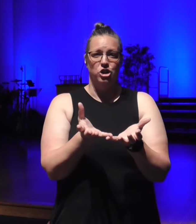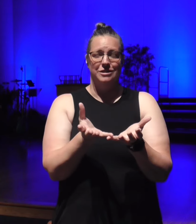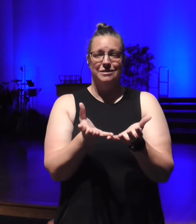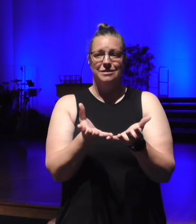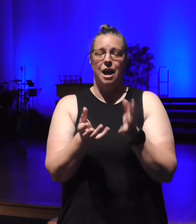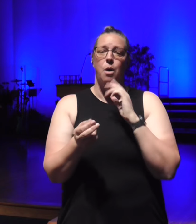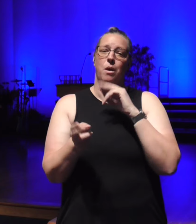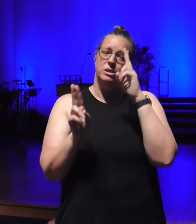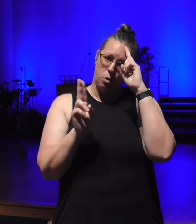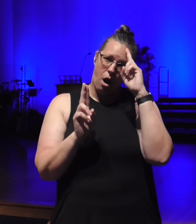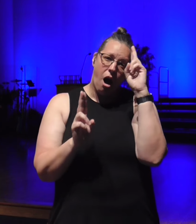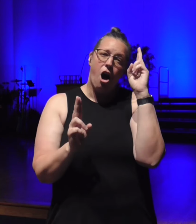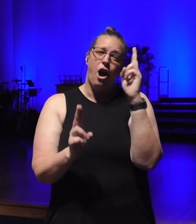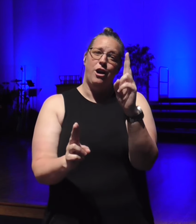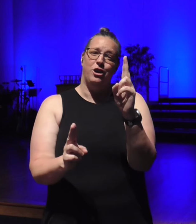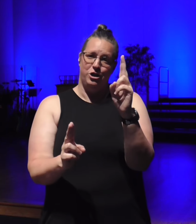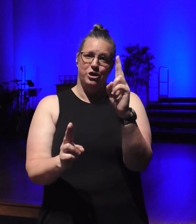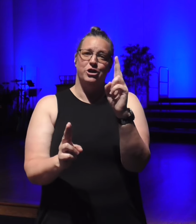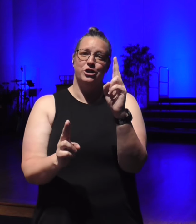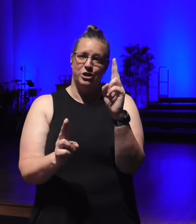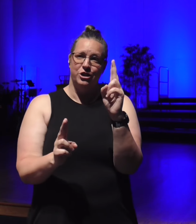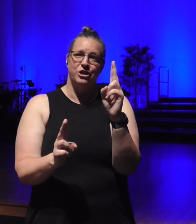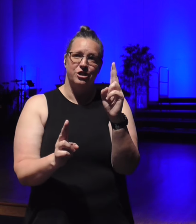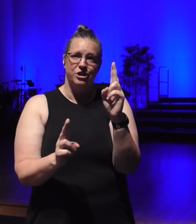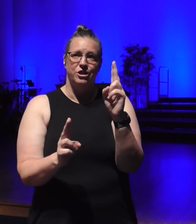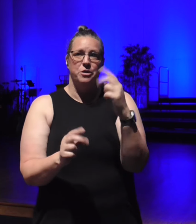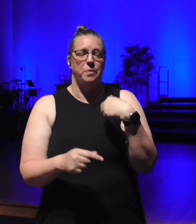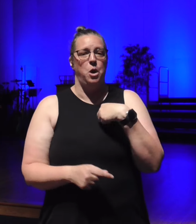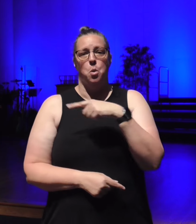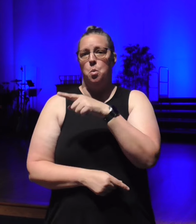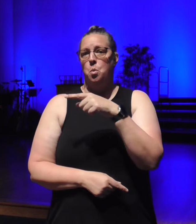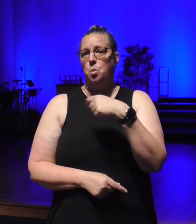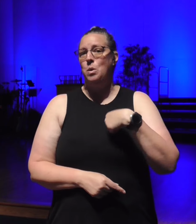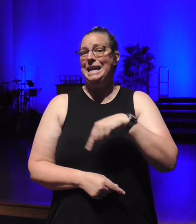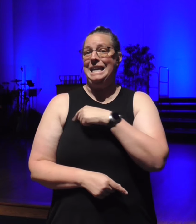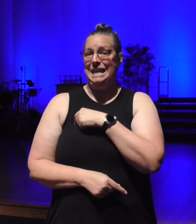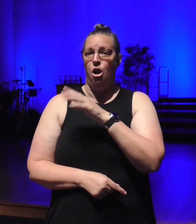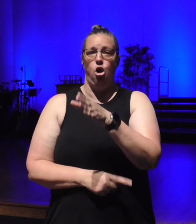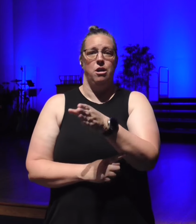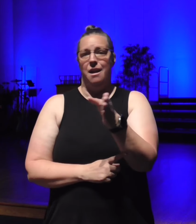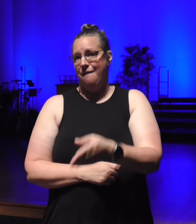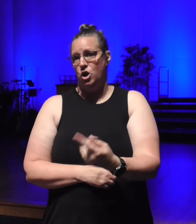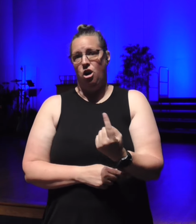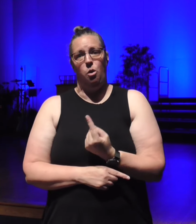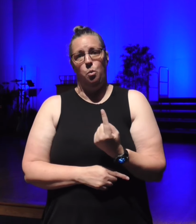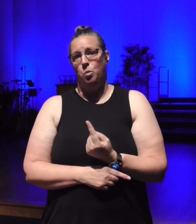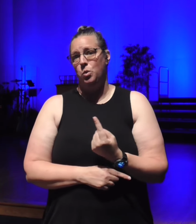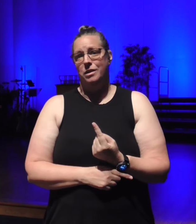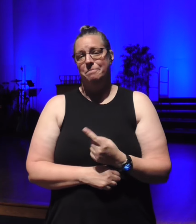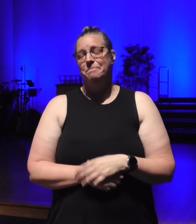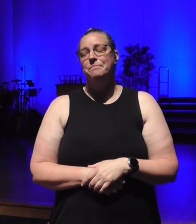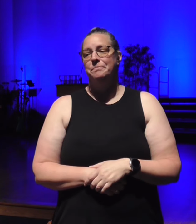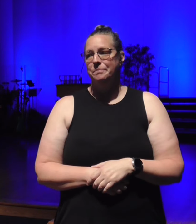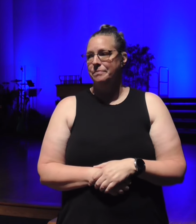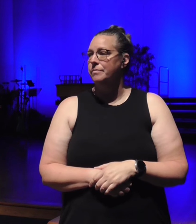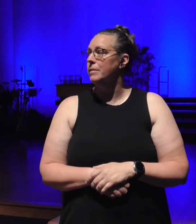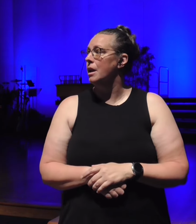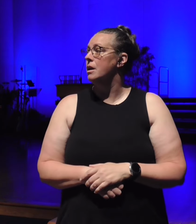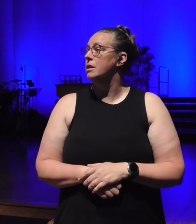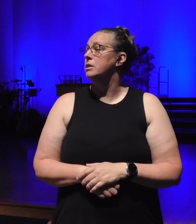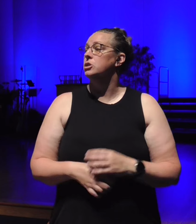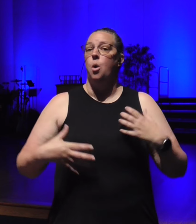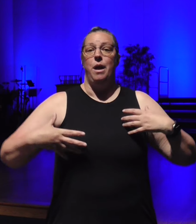to honor the fact that we are never, ever alone. In the closing words